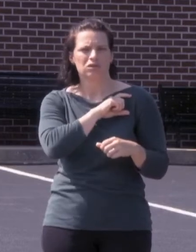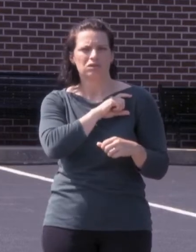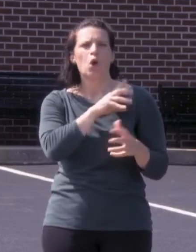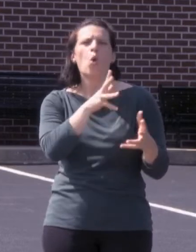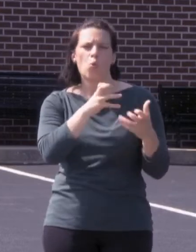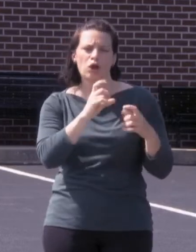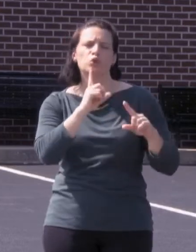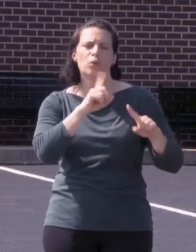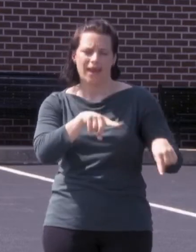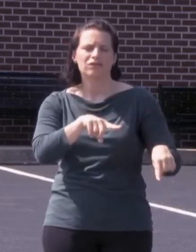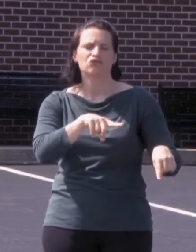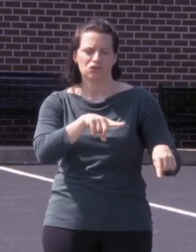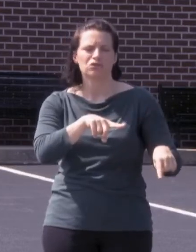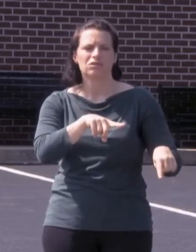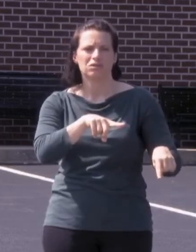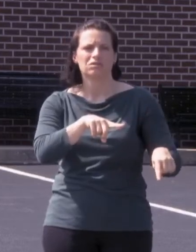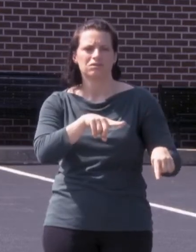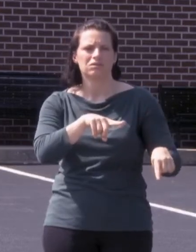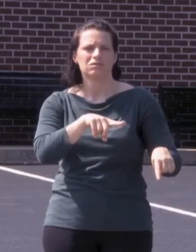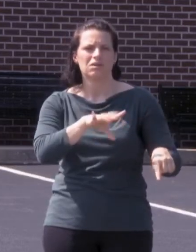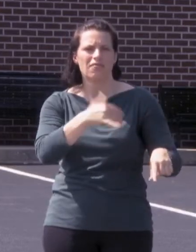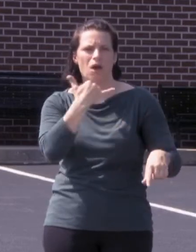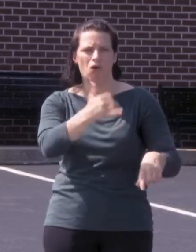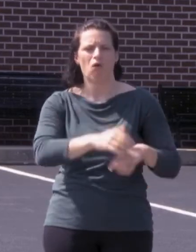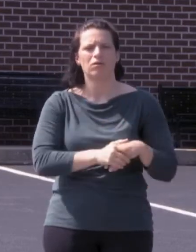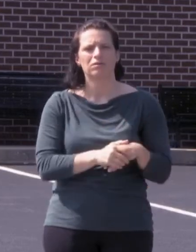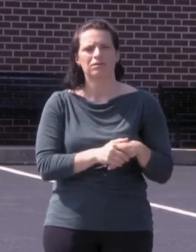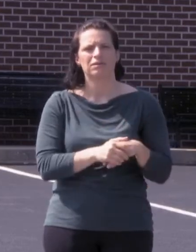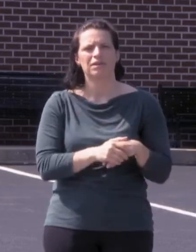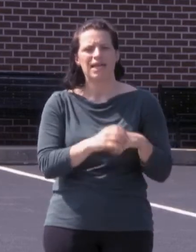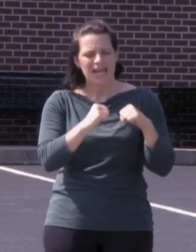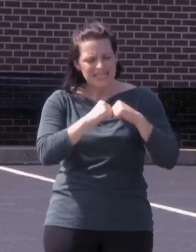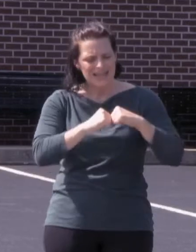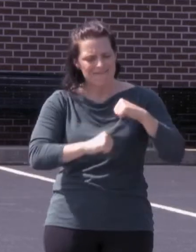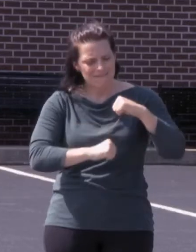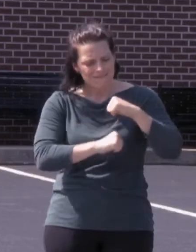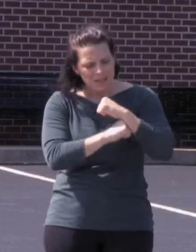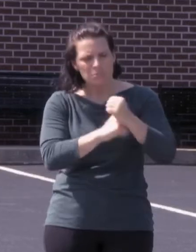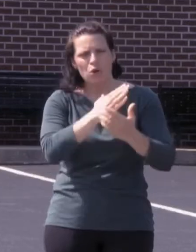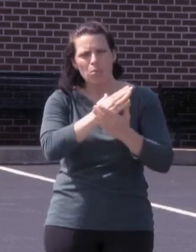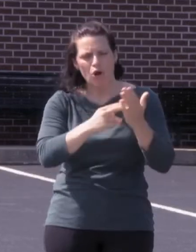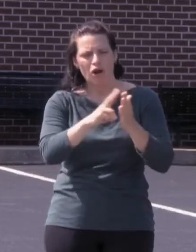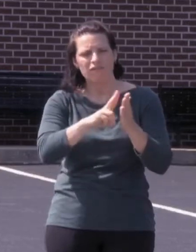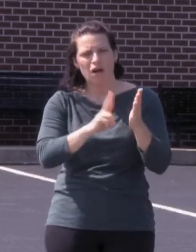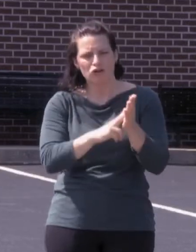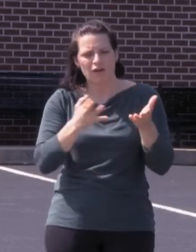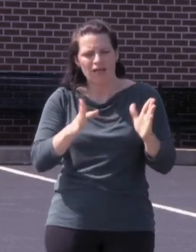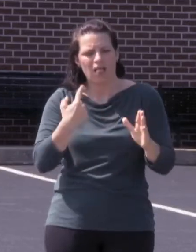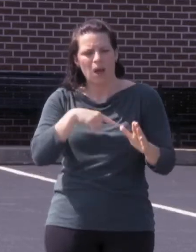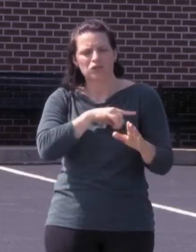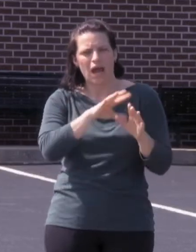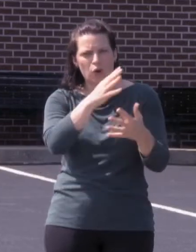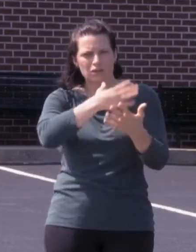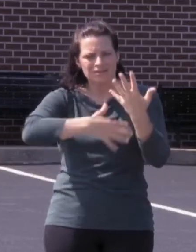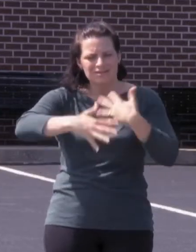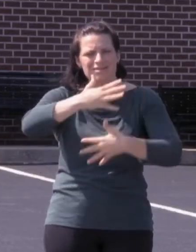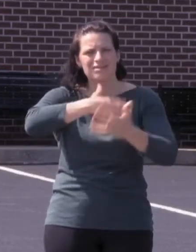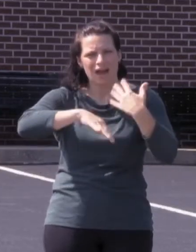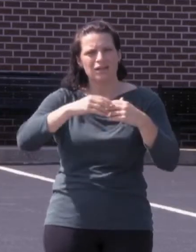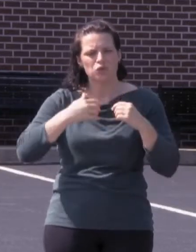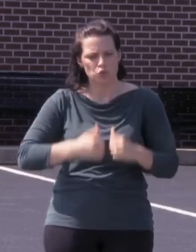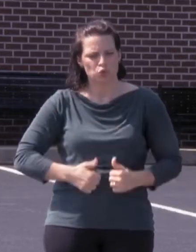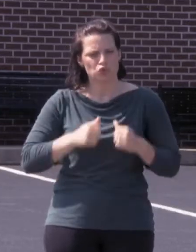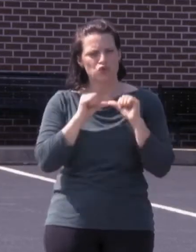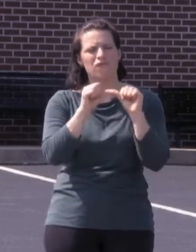want to answer that call. It is a fundamental part of the contract that allows our society to